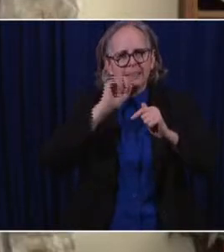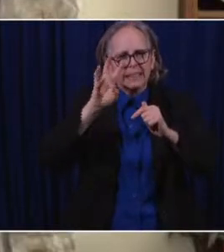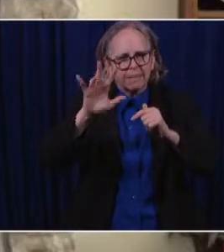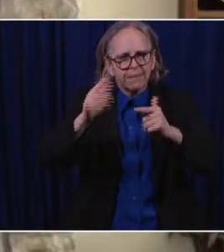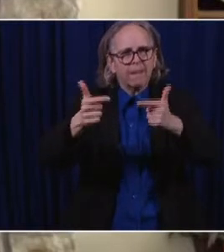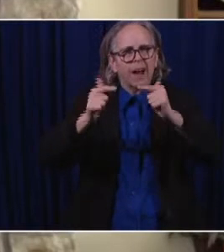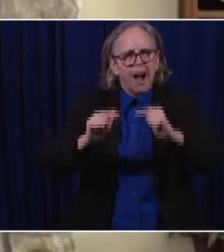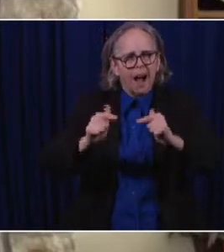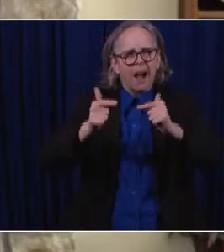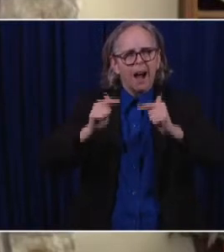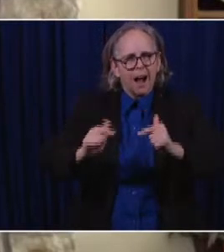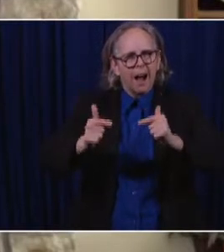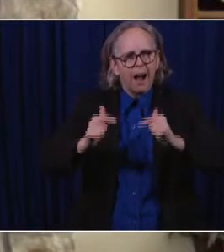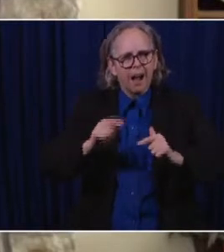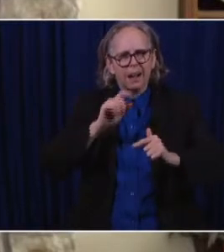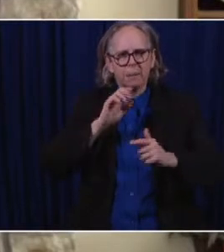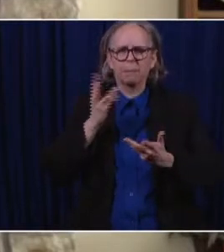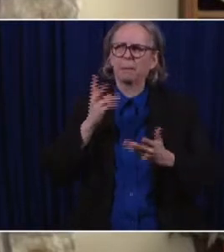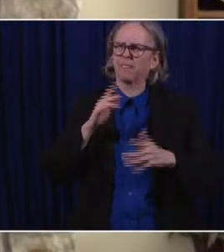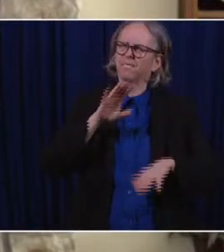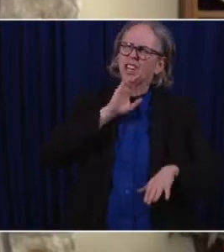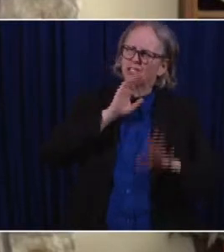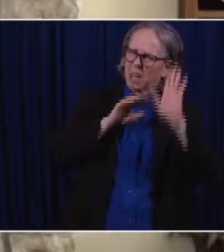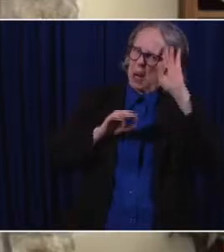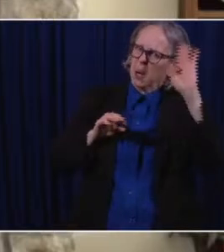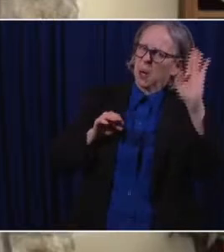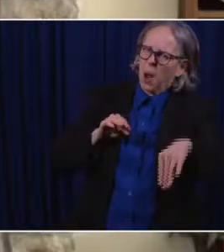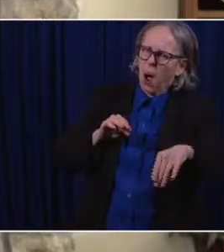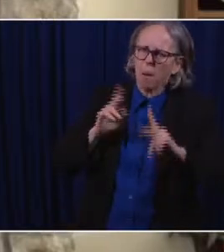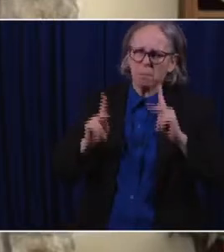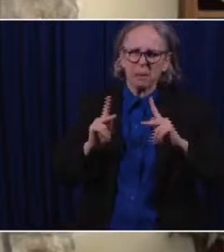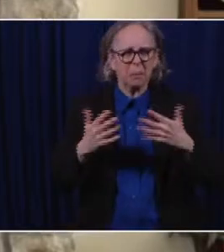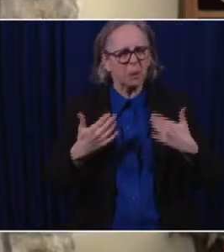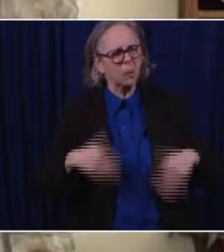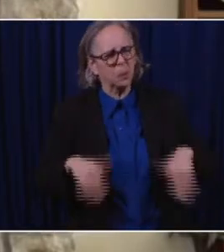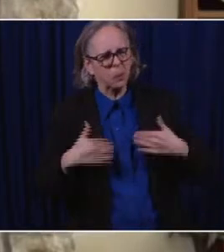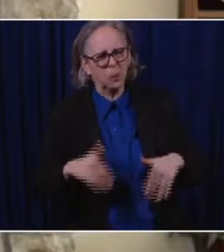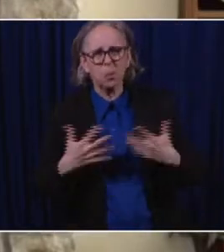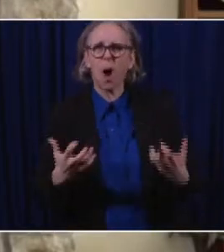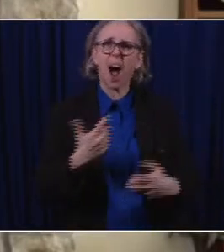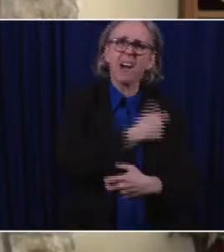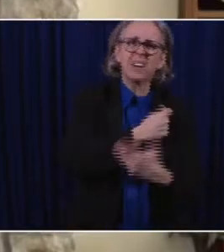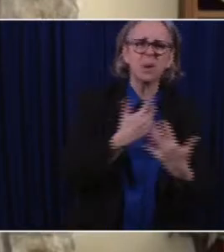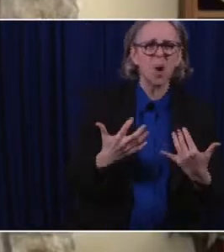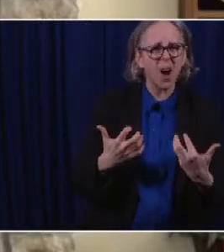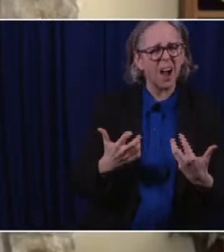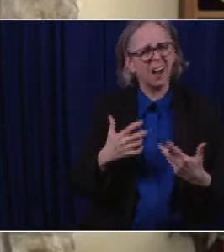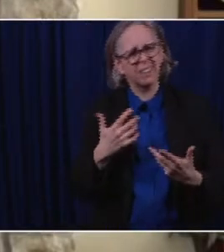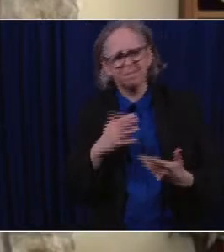I'm frustrated. We don't control at all the amount that we get.